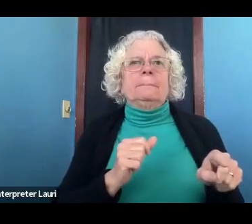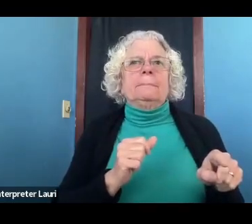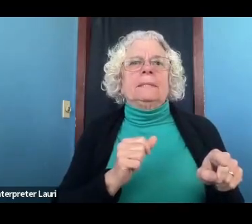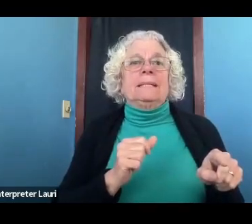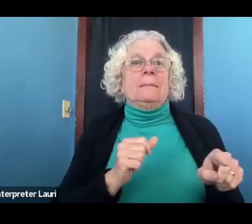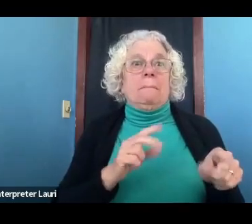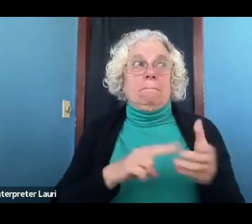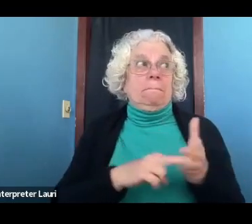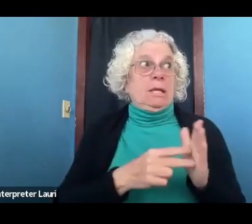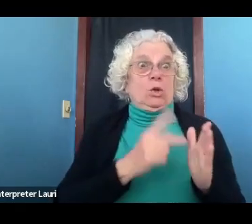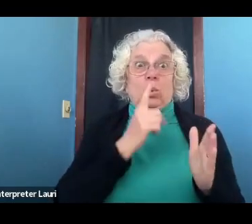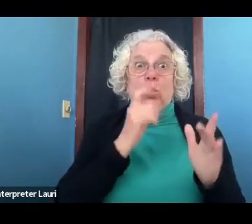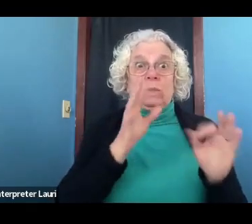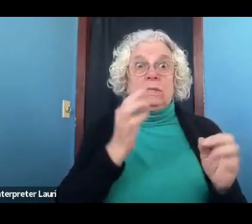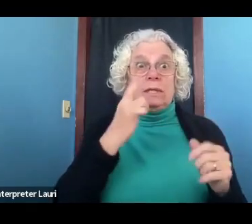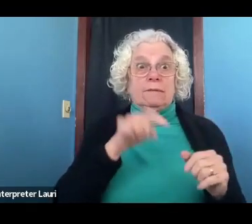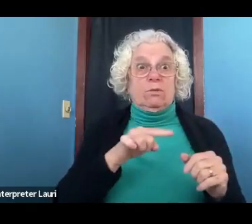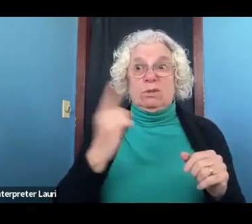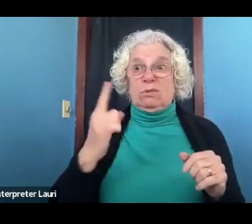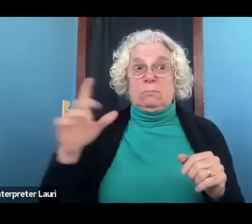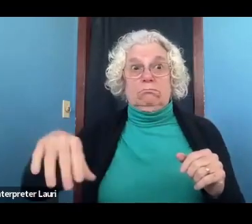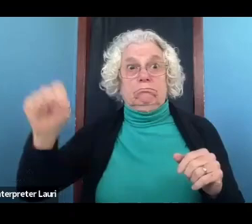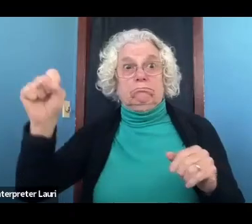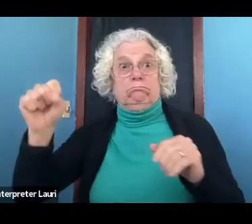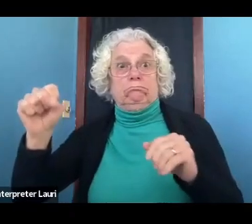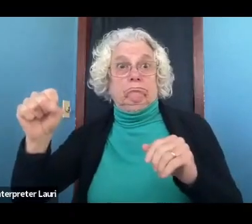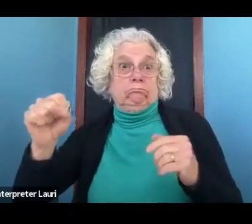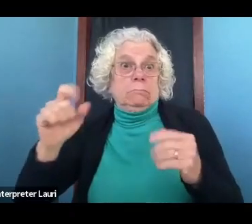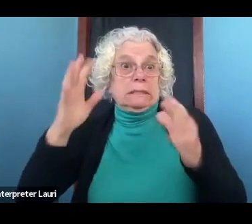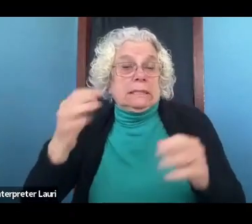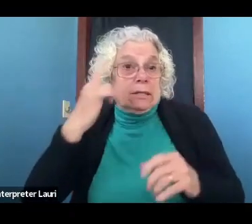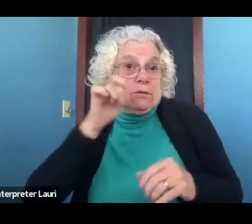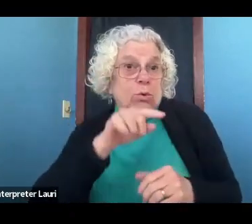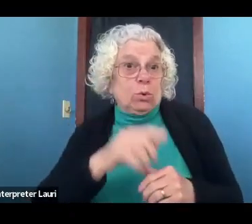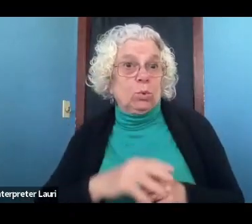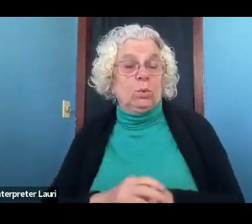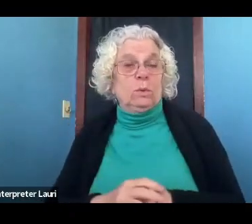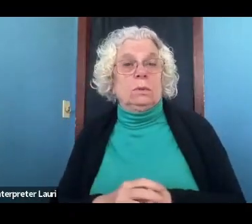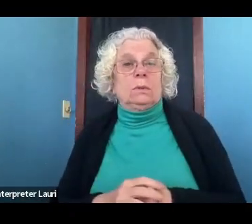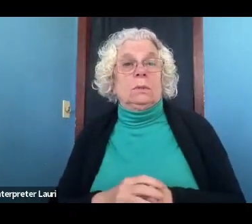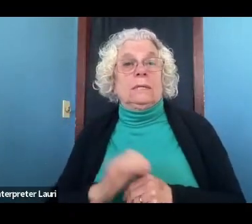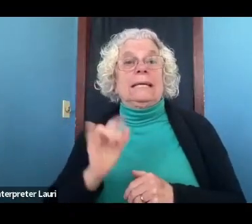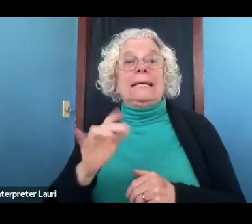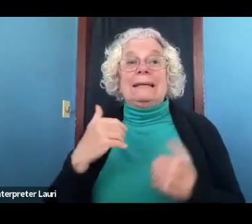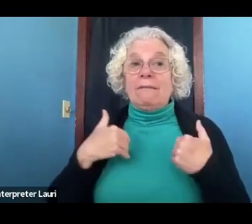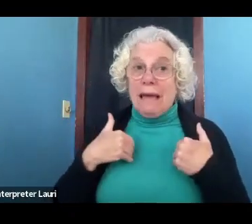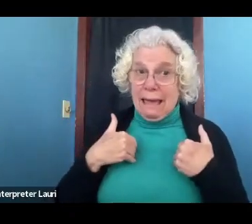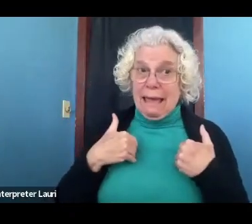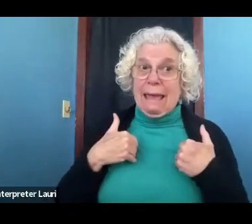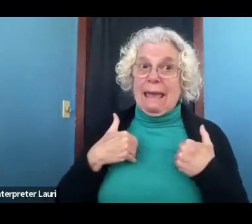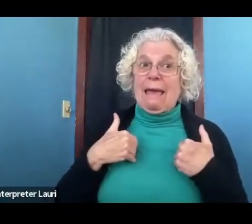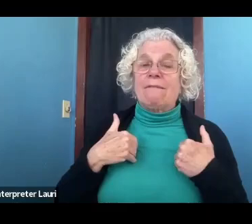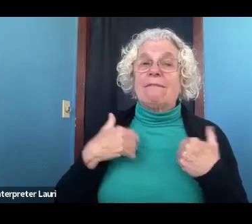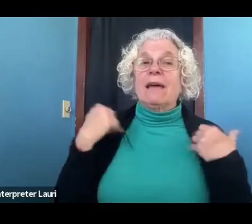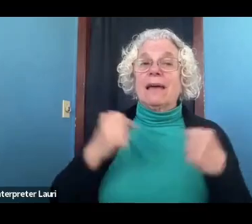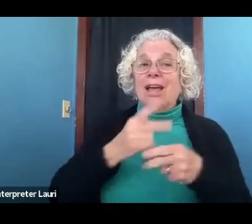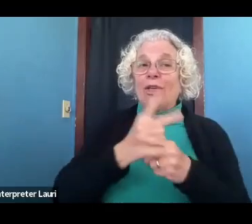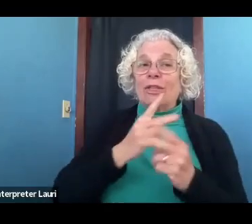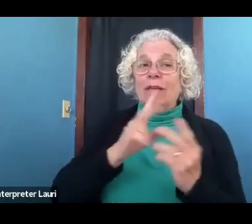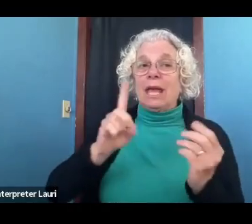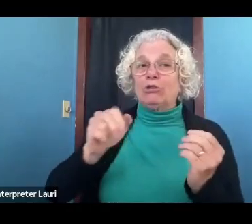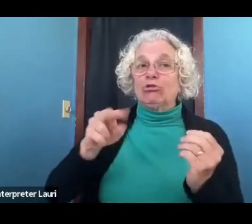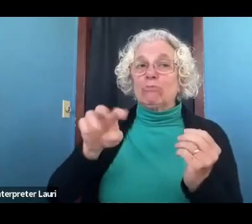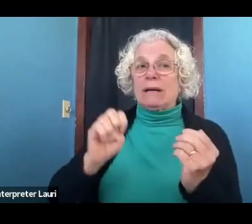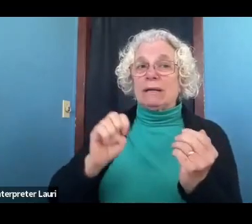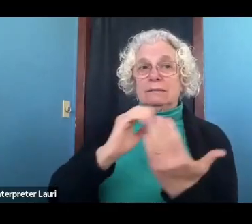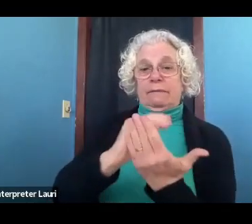going to have to do it for you. And if you have a healthcare directive, your person that you